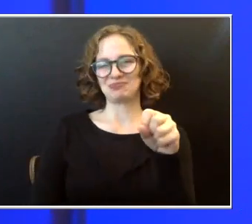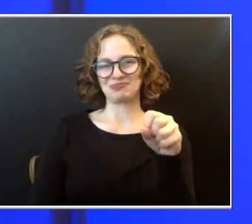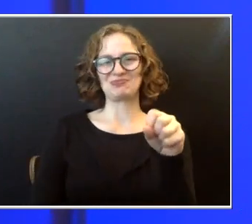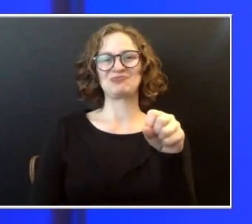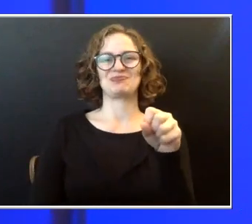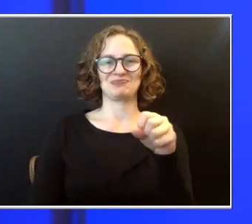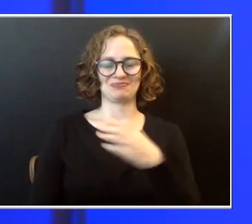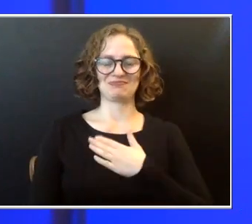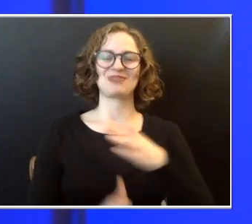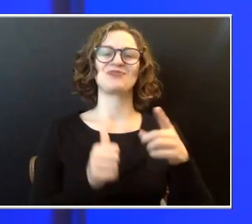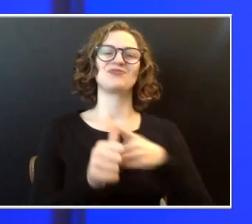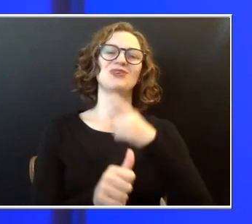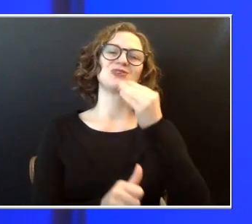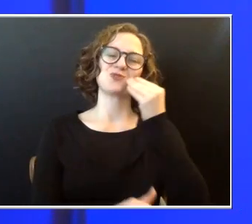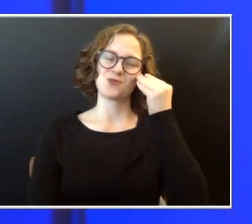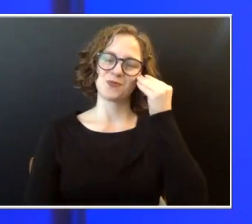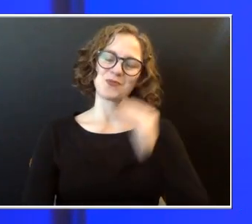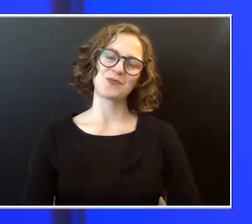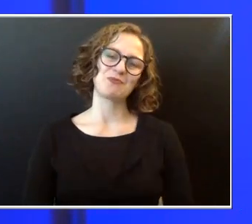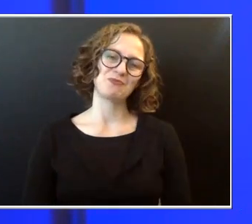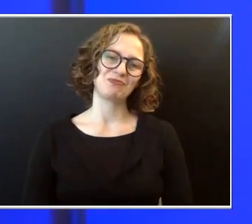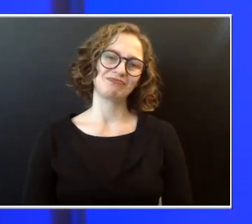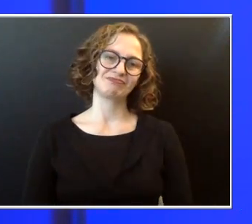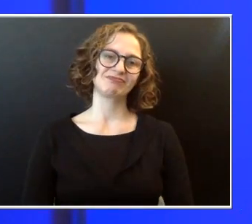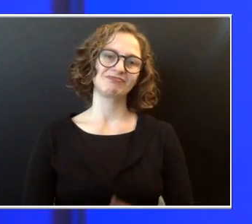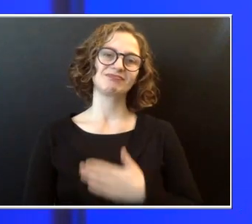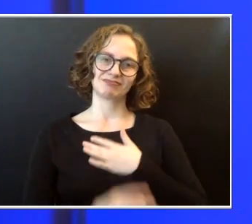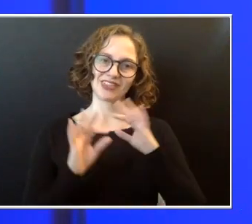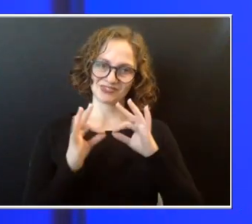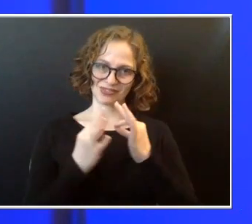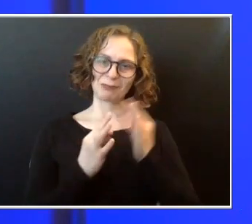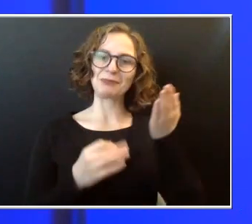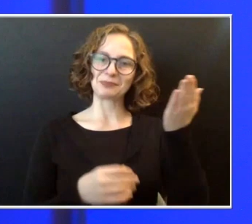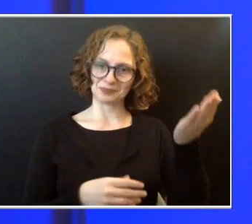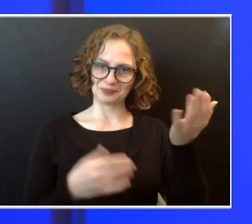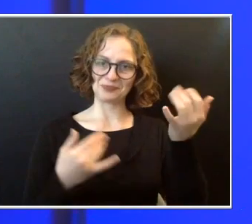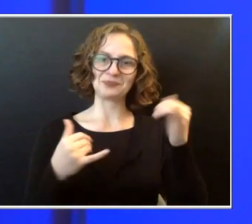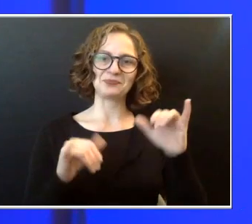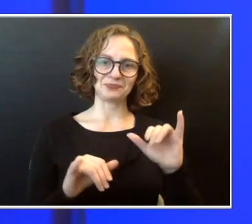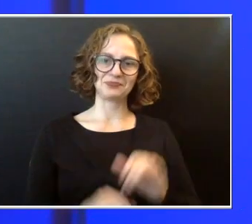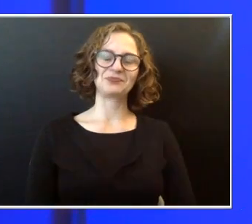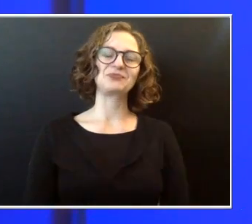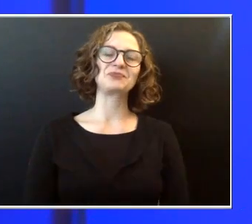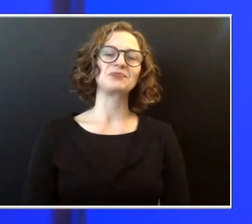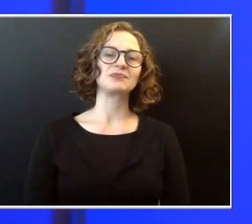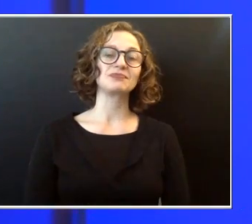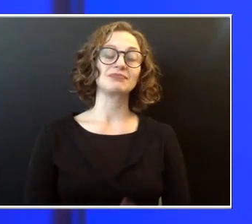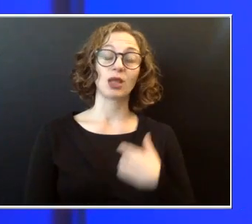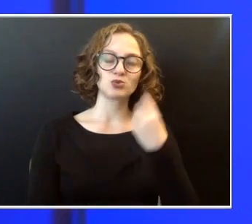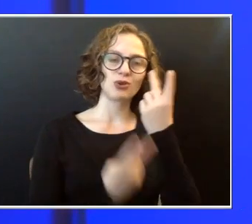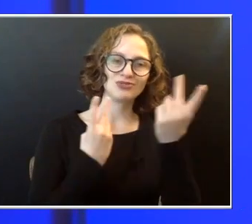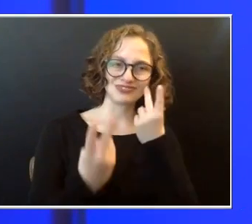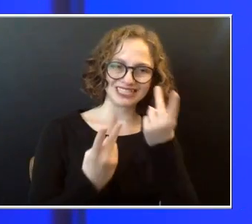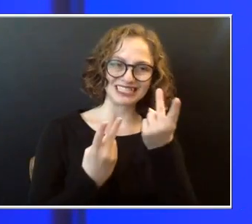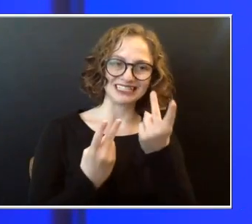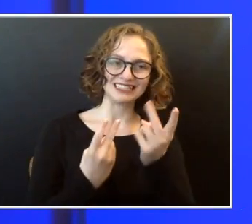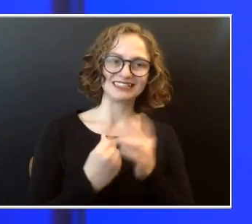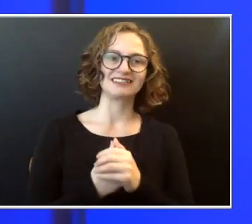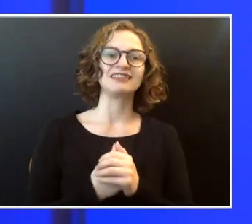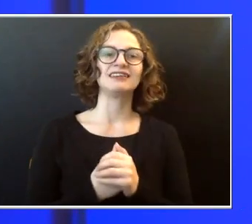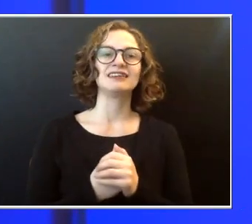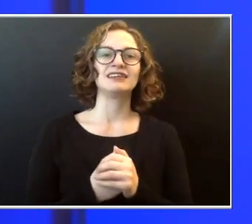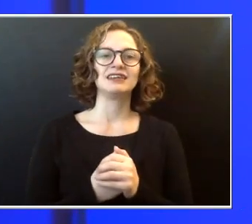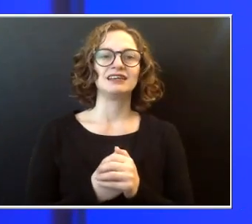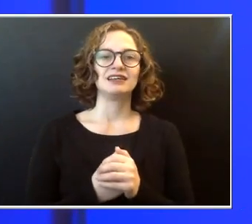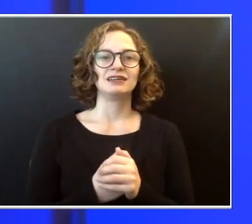home. That's where my family is, and I was visiting, and you know, not that I just go home and